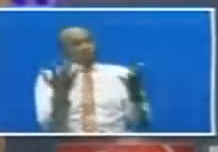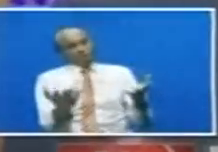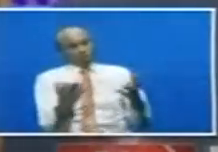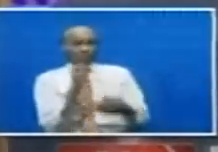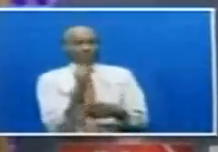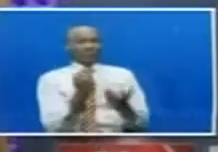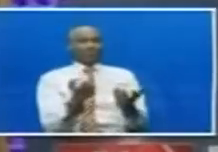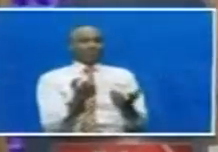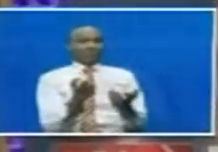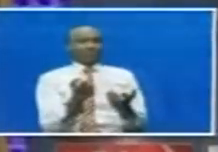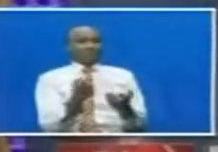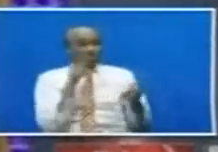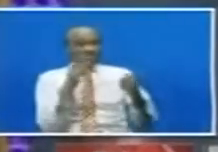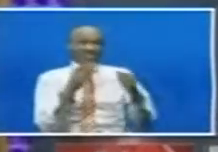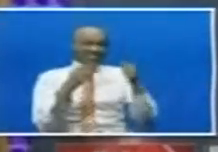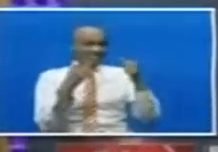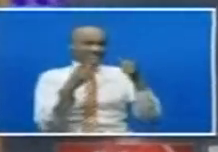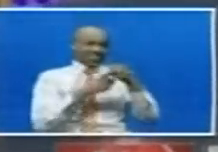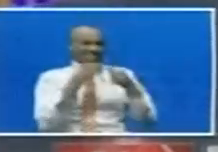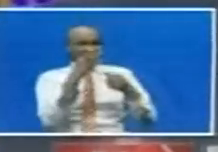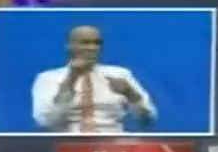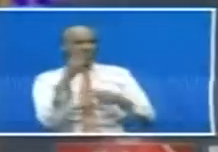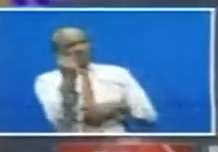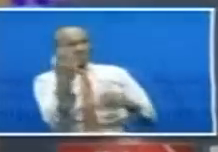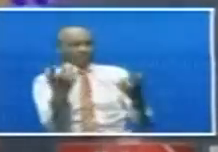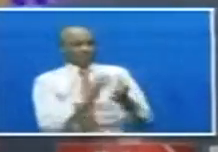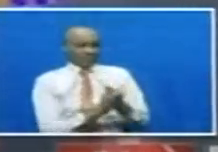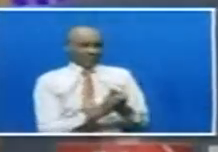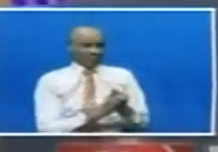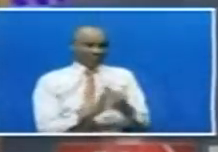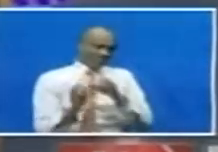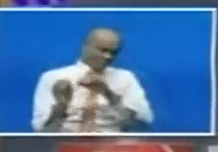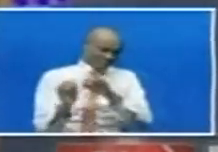63.5%, 0.5 years. Let's go to